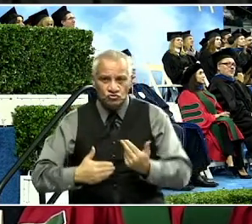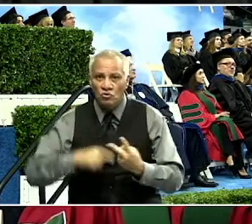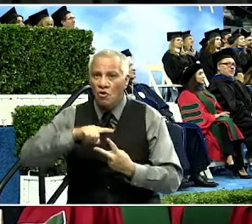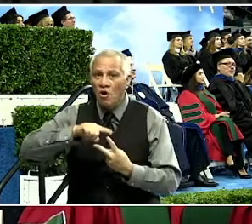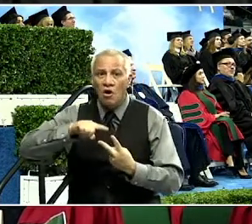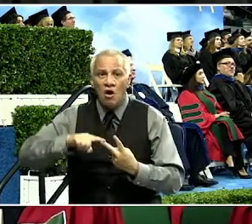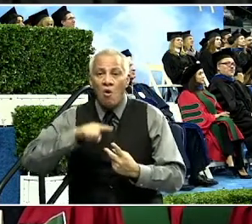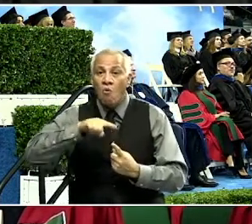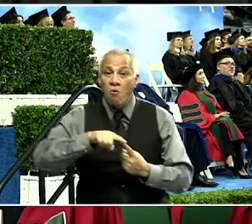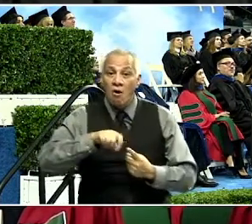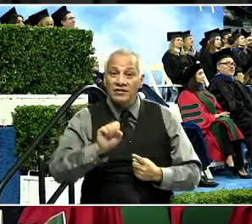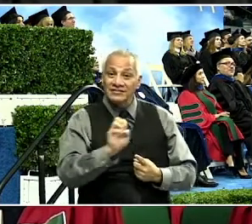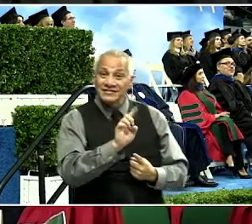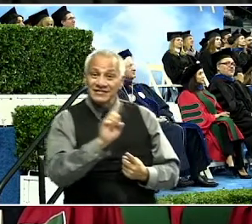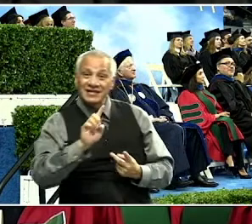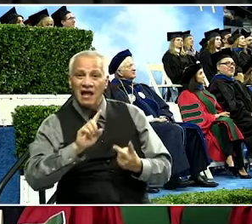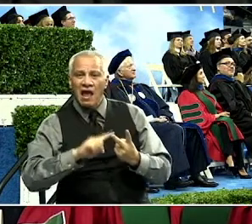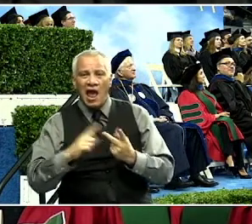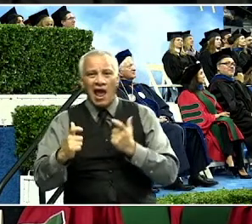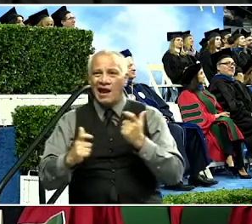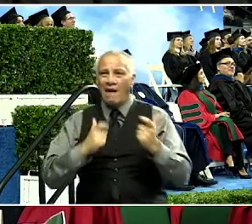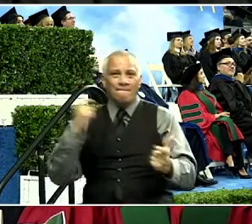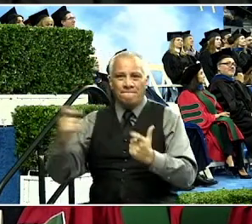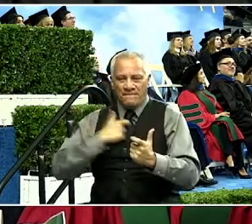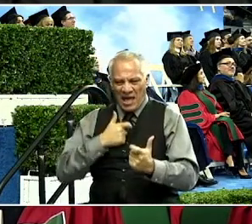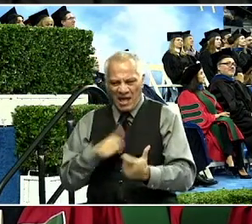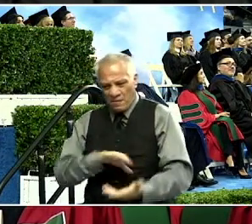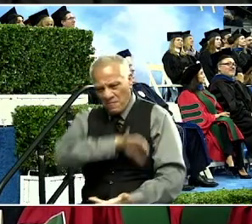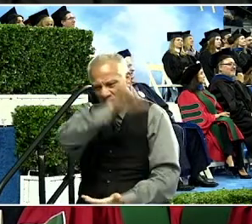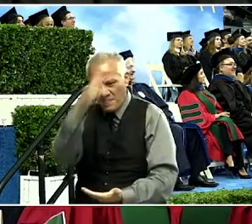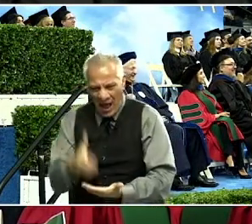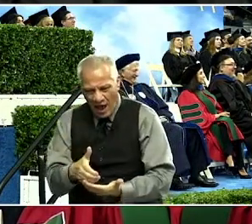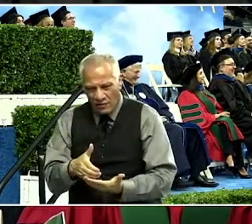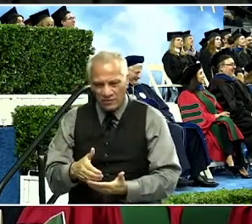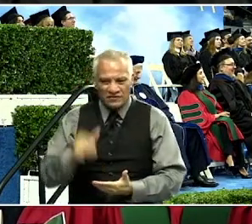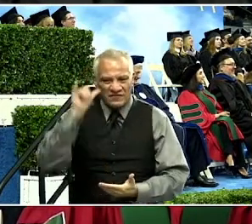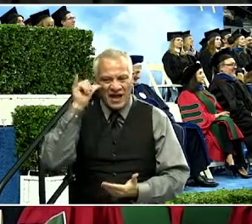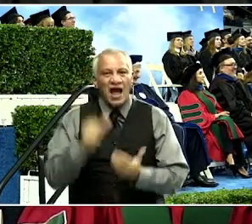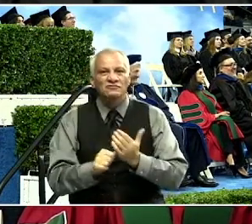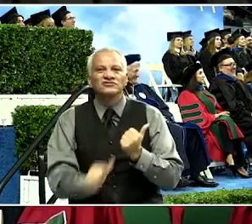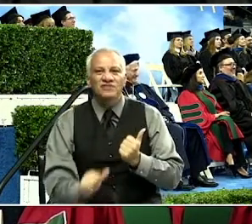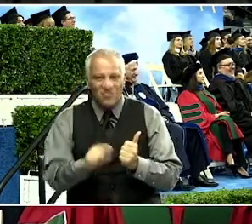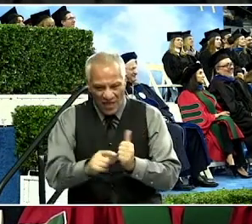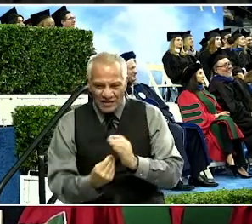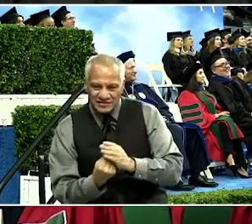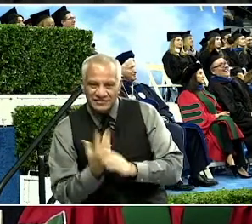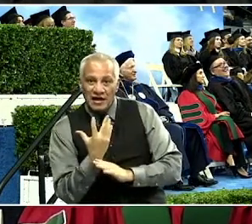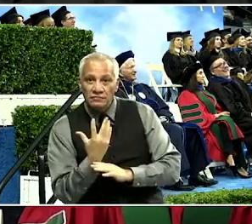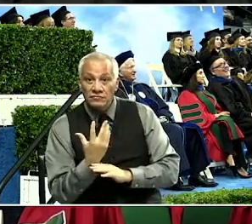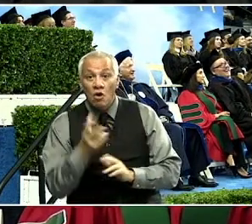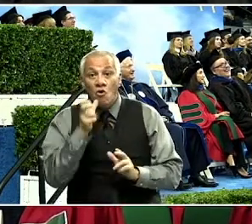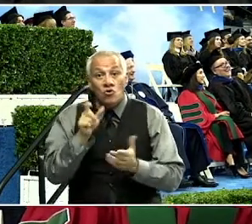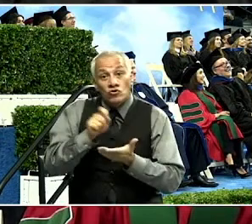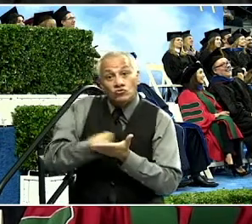single seed and a big old pile of stinky cow shit. That's from Mother